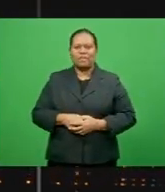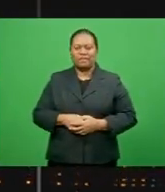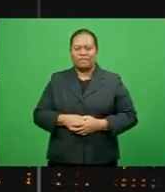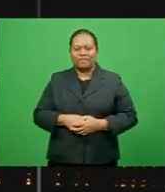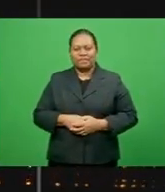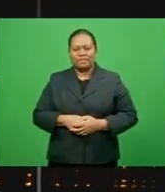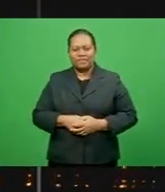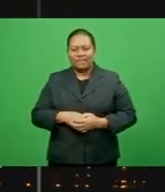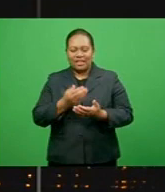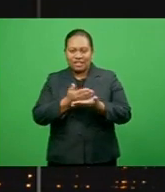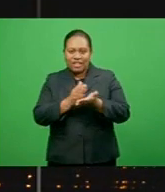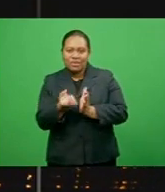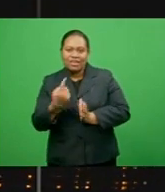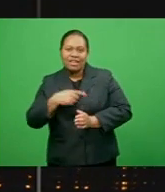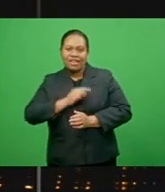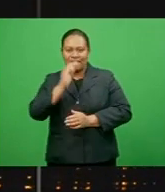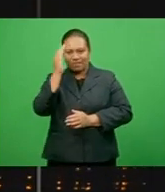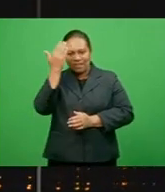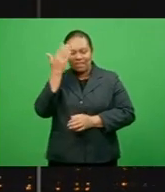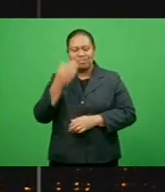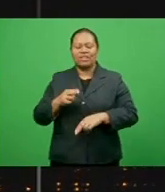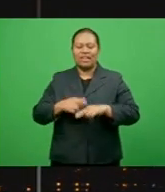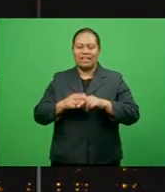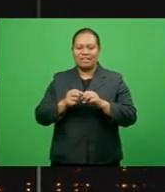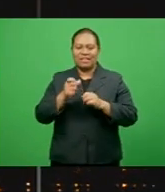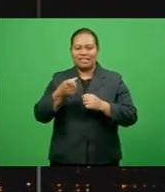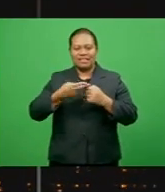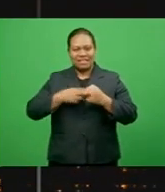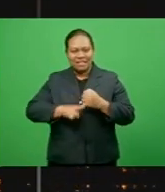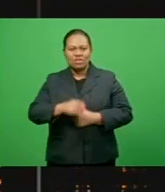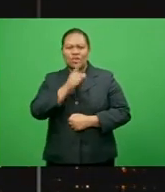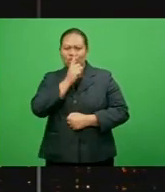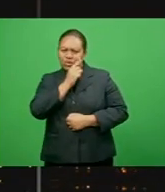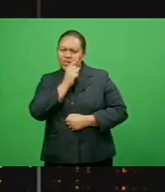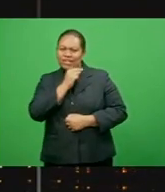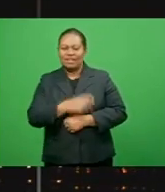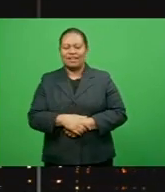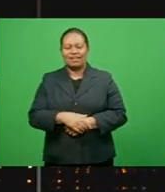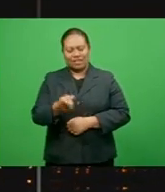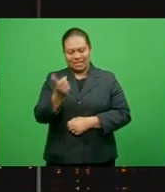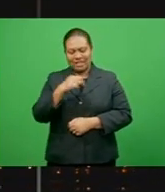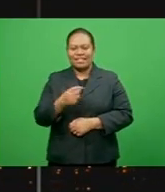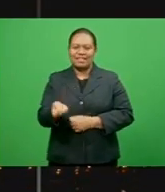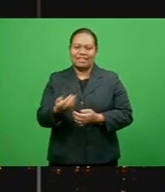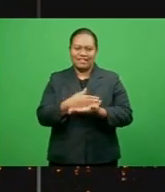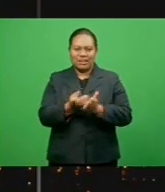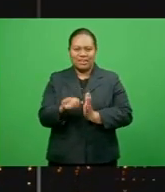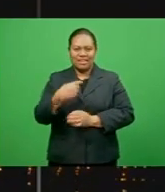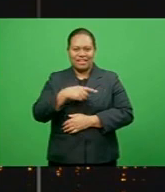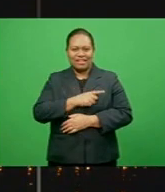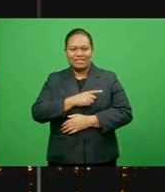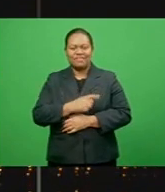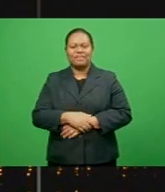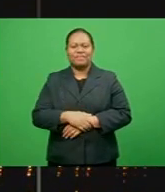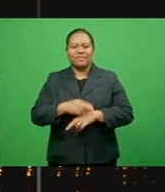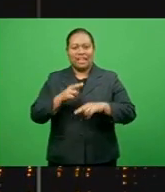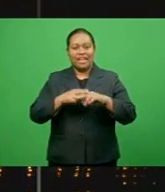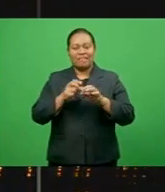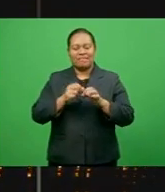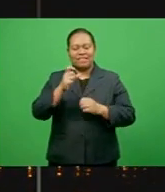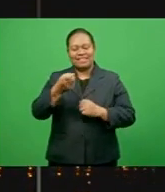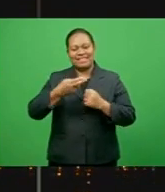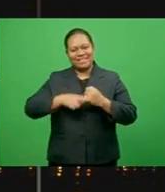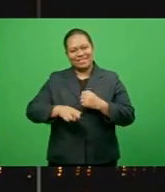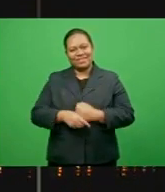fbcnews@fbc.com.fj. Share it with us via Facebook page FBC News and our Twitter page at FBC_news, or simply hashtag FBC